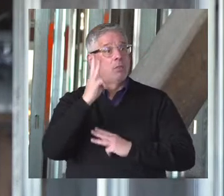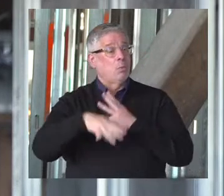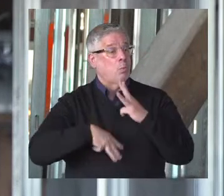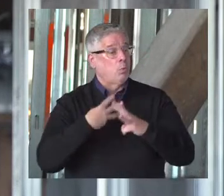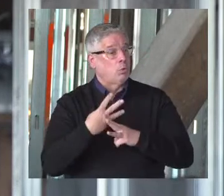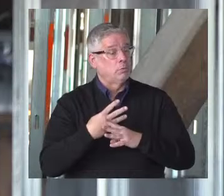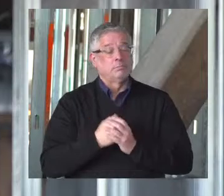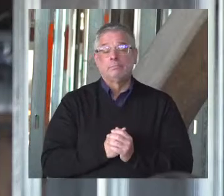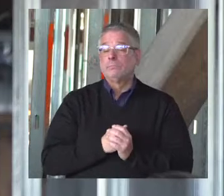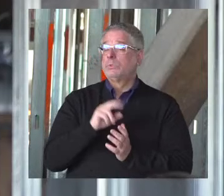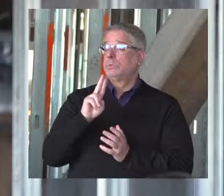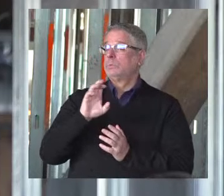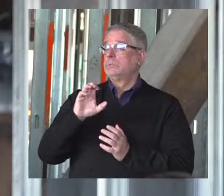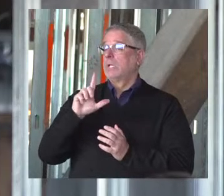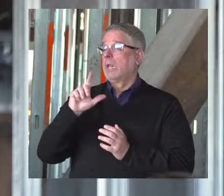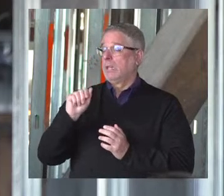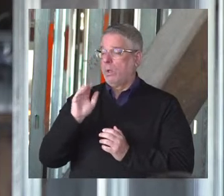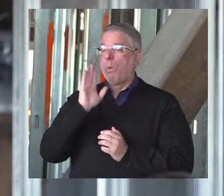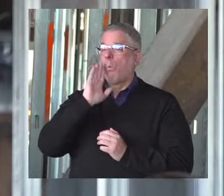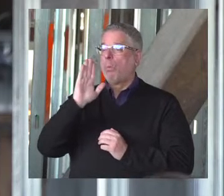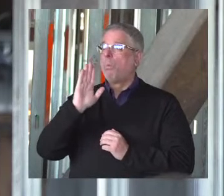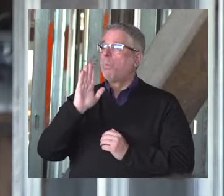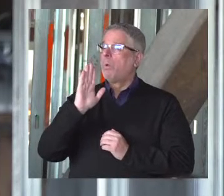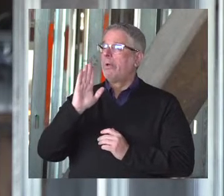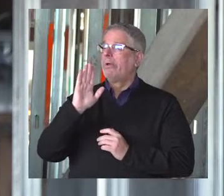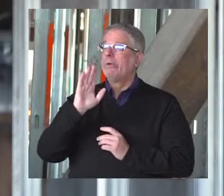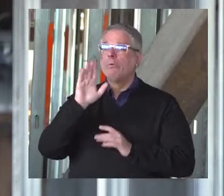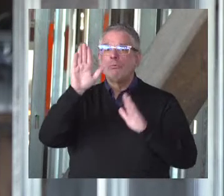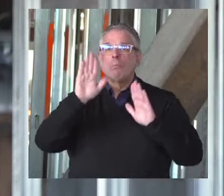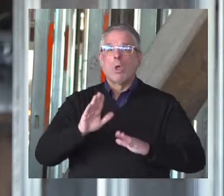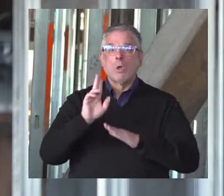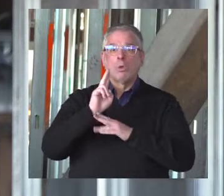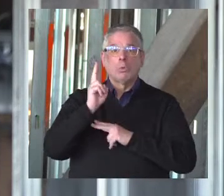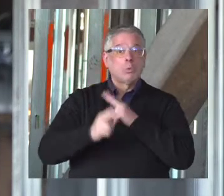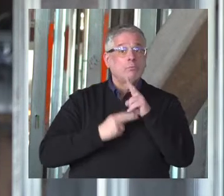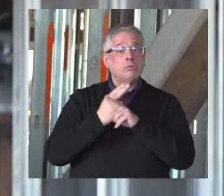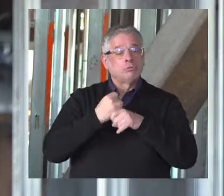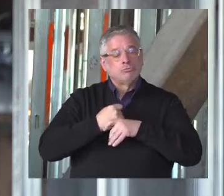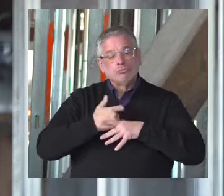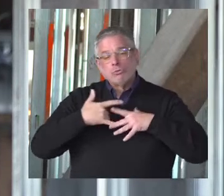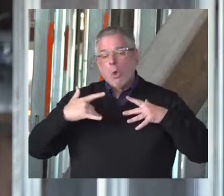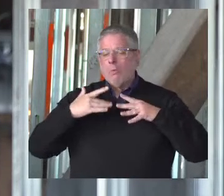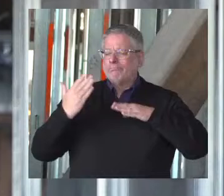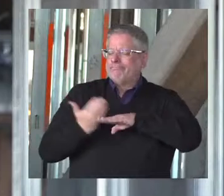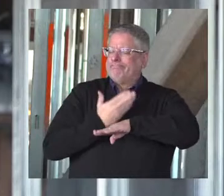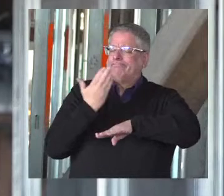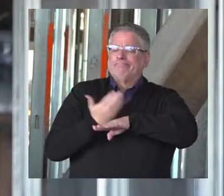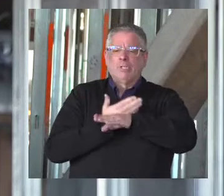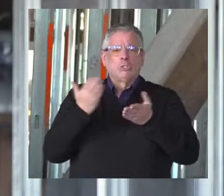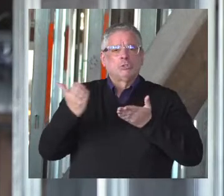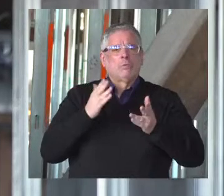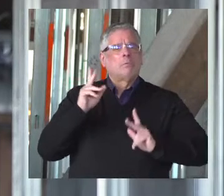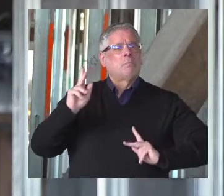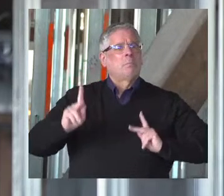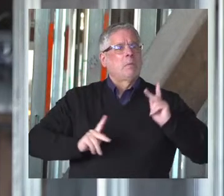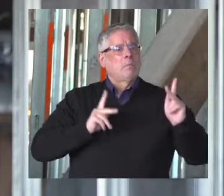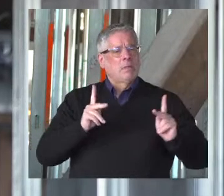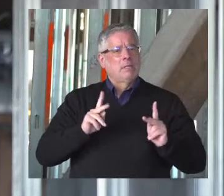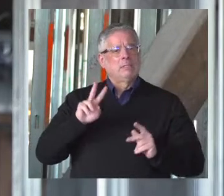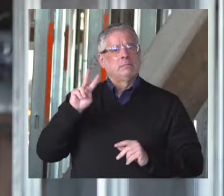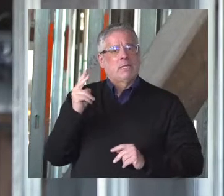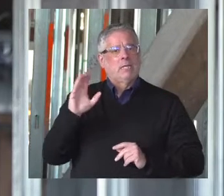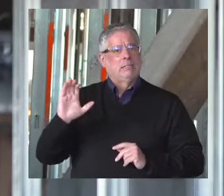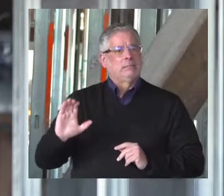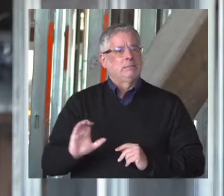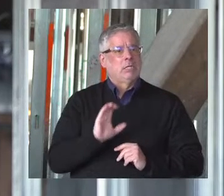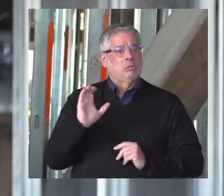world. For UCLA, it will enable our remarkable university to grow, flourish, and continue to serve the public good in our second